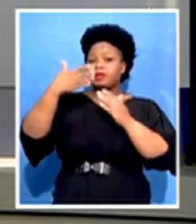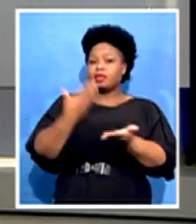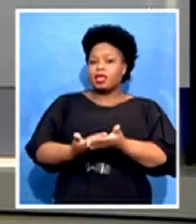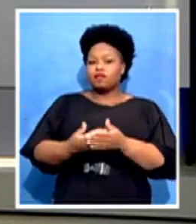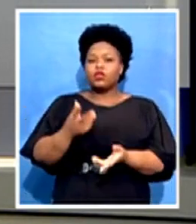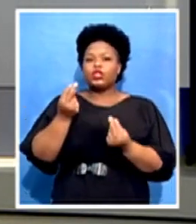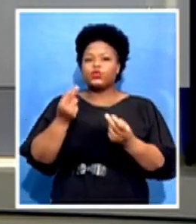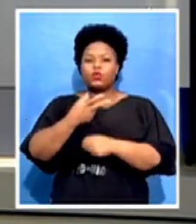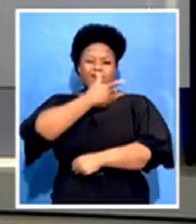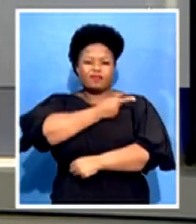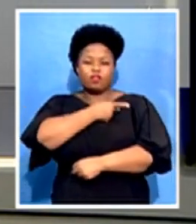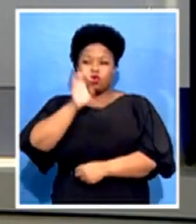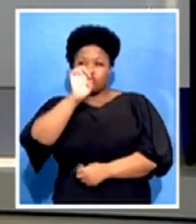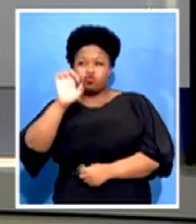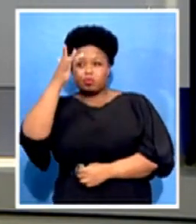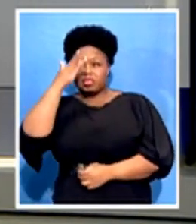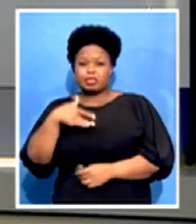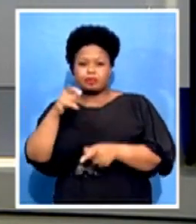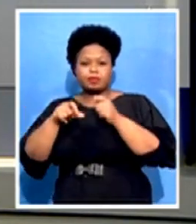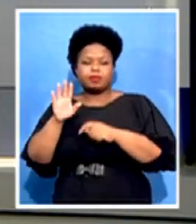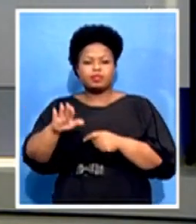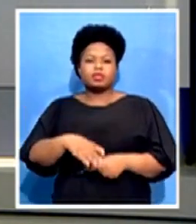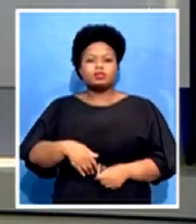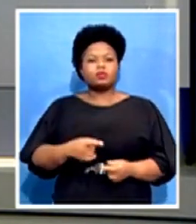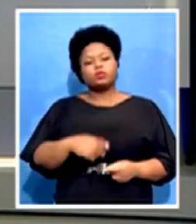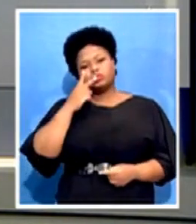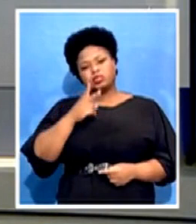Berlin, SABC correspondent Trent has more.